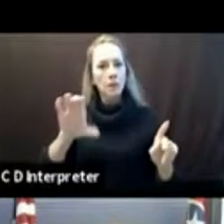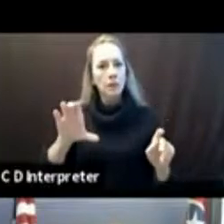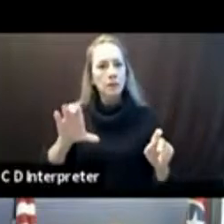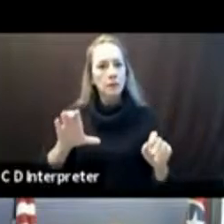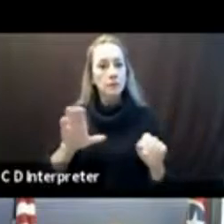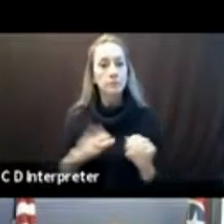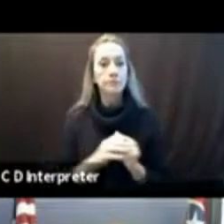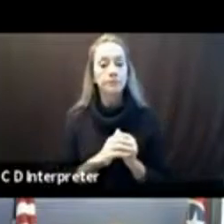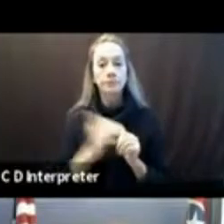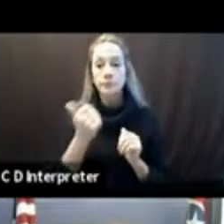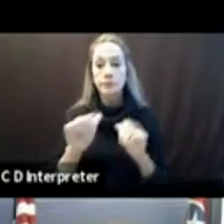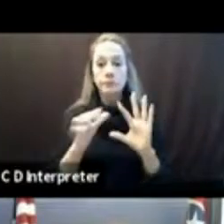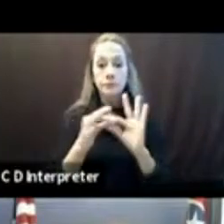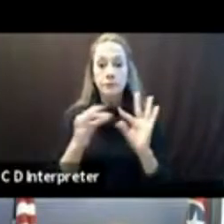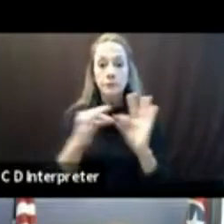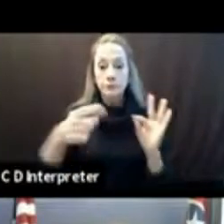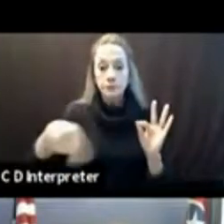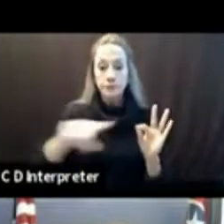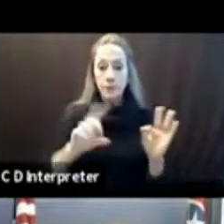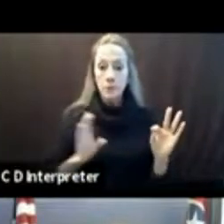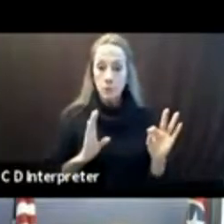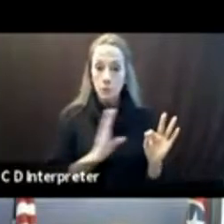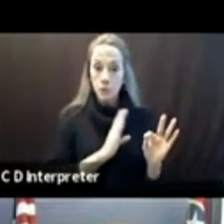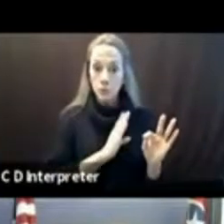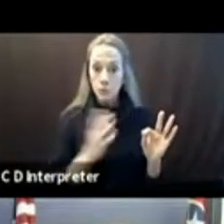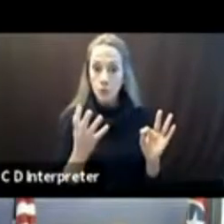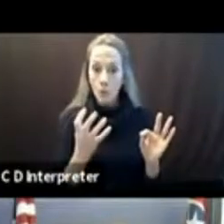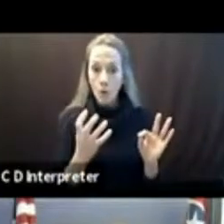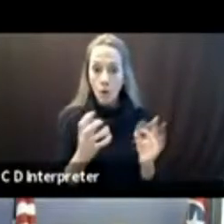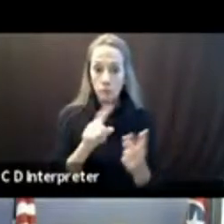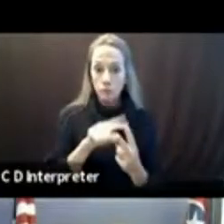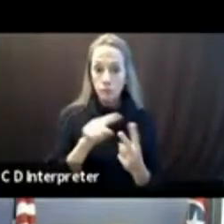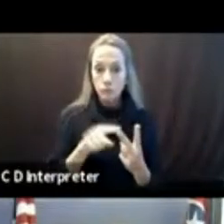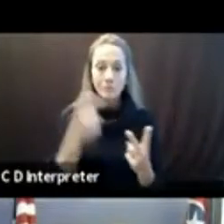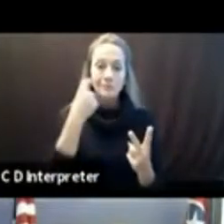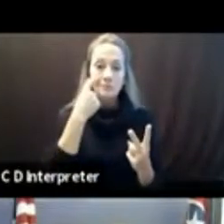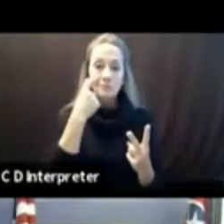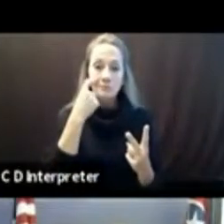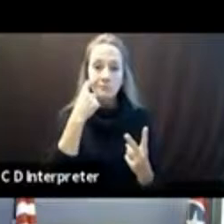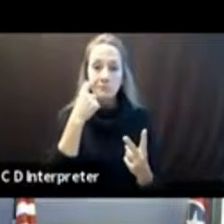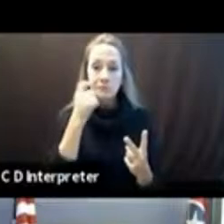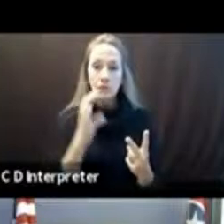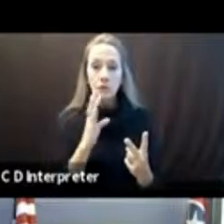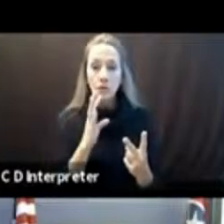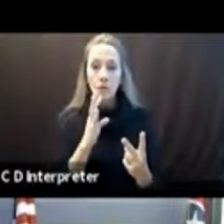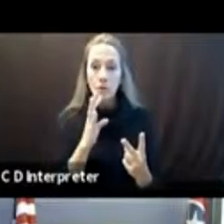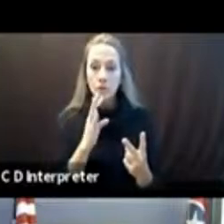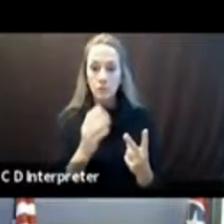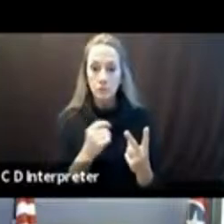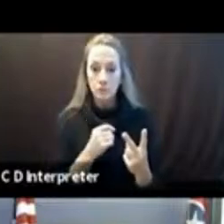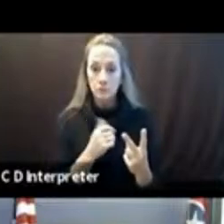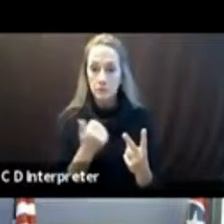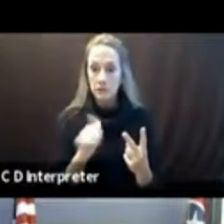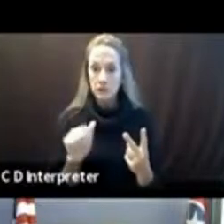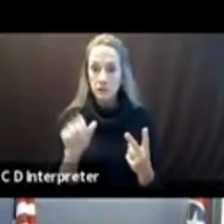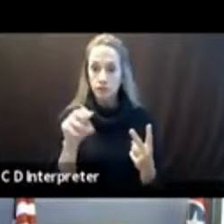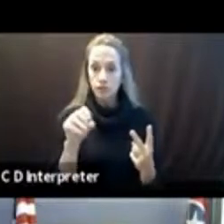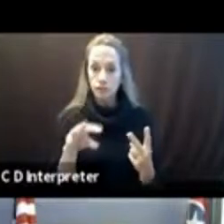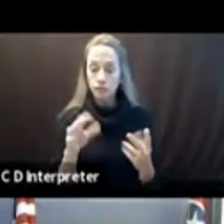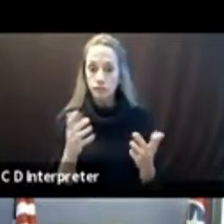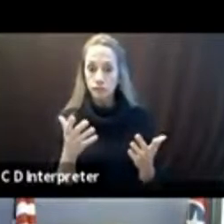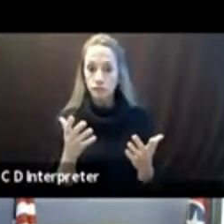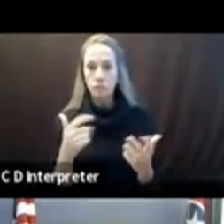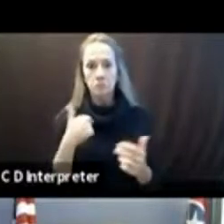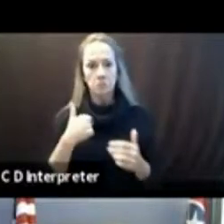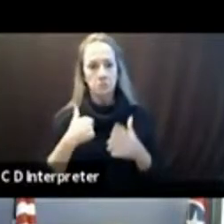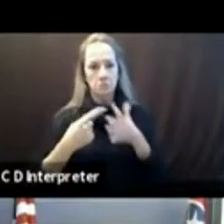So any comments from the board on either of our two public forum guests this evening? Well, I'll